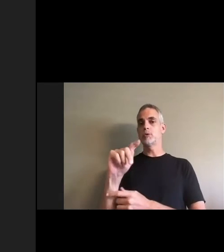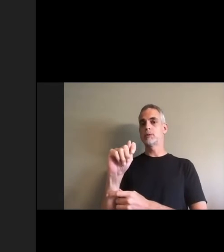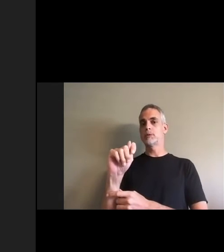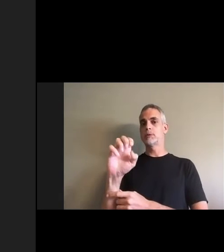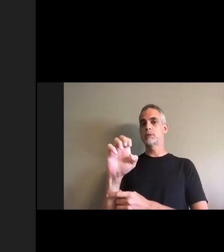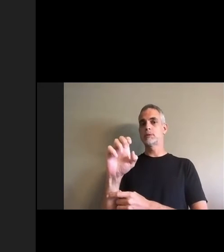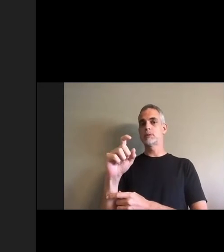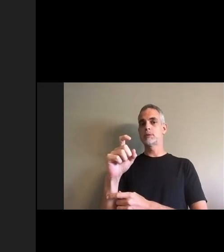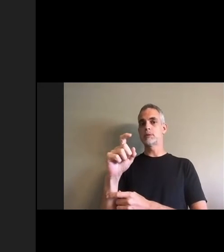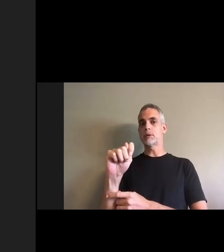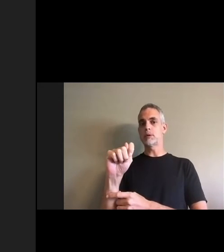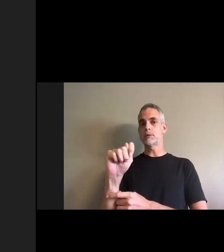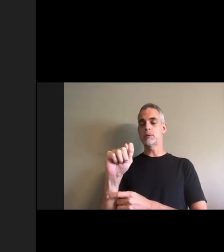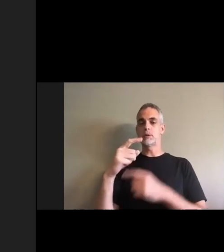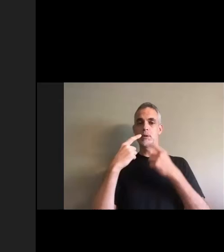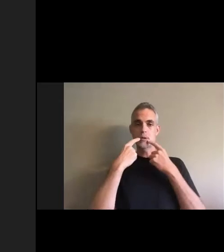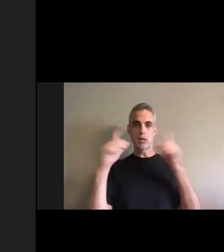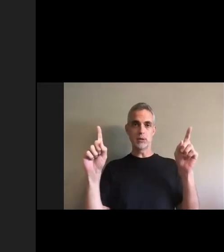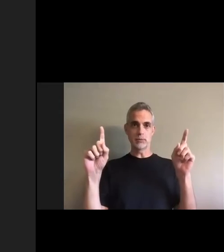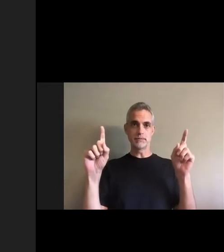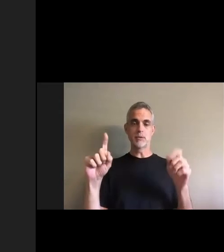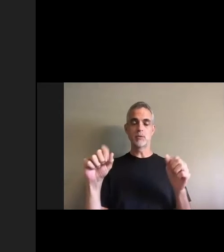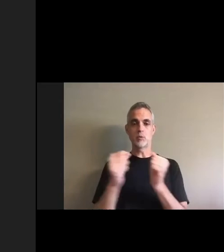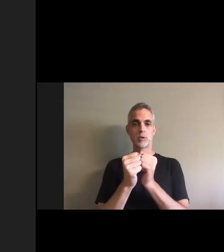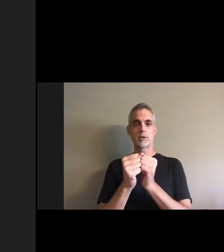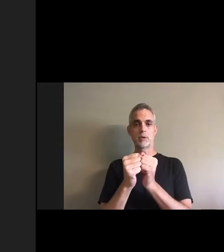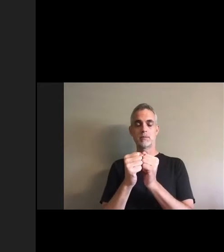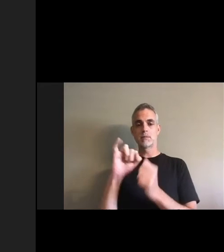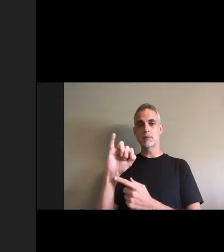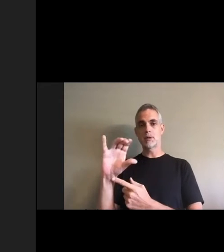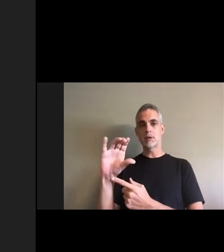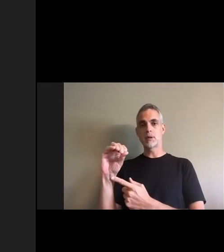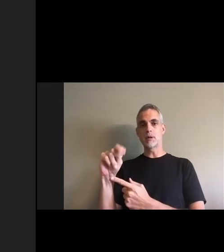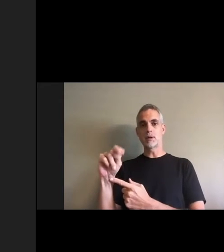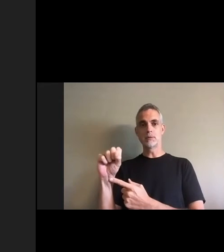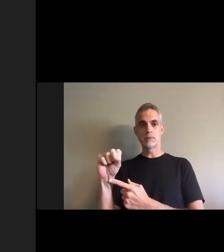So when we're using text announcements with icons,